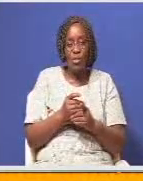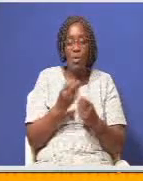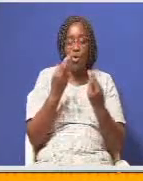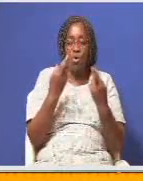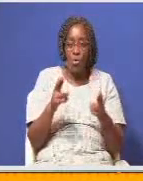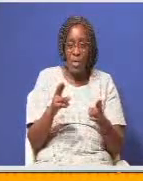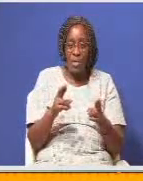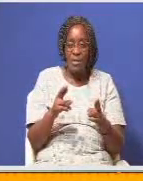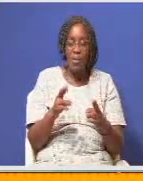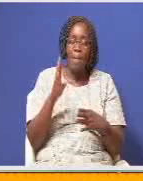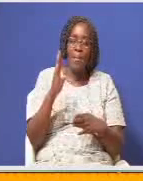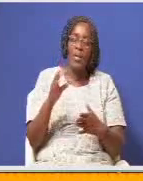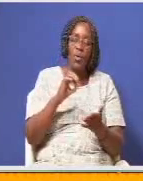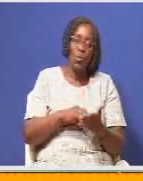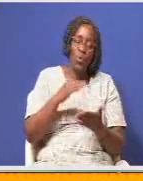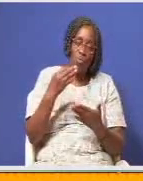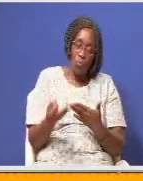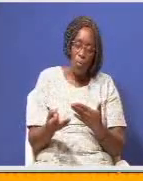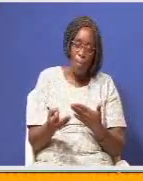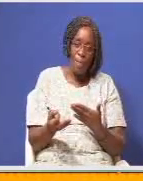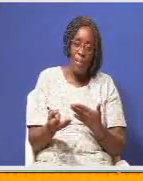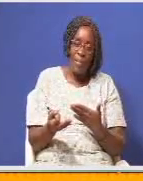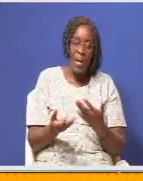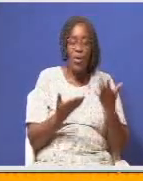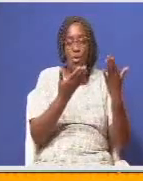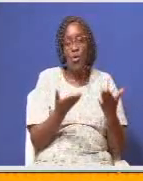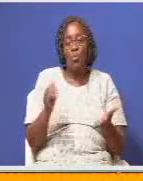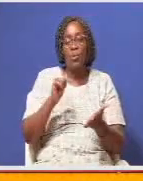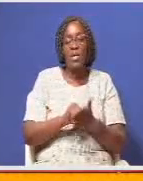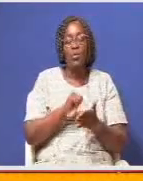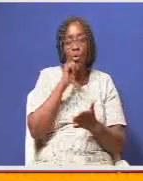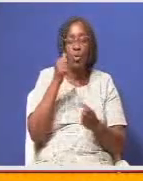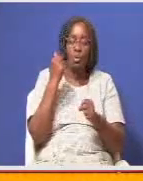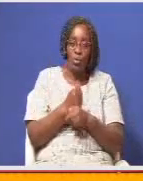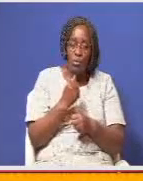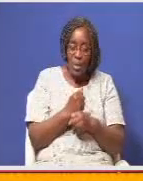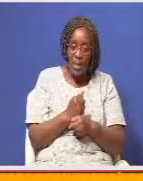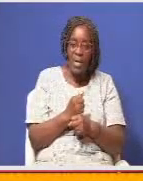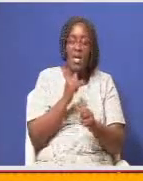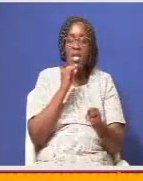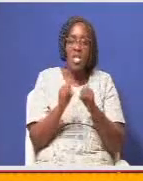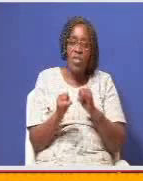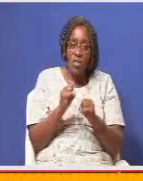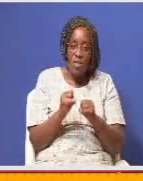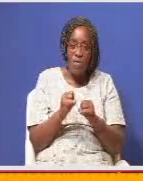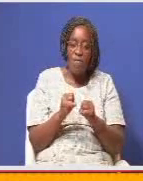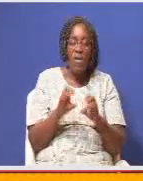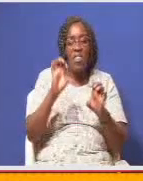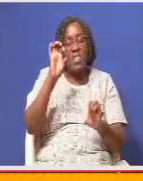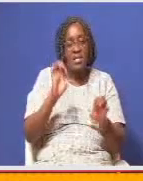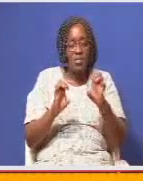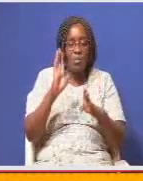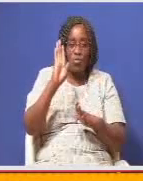was wrong and B will fail? Are you anticipating that this will not work? So if need be, if the assessment of